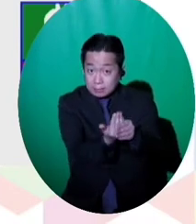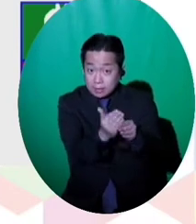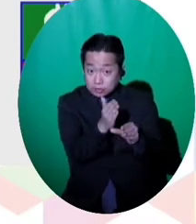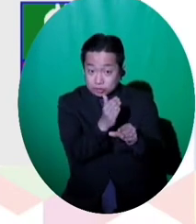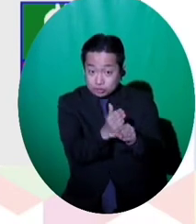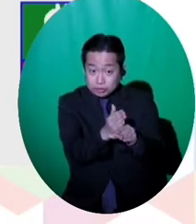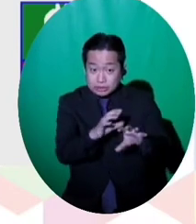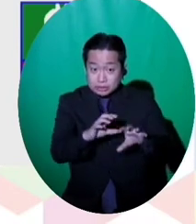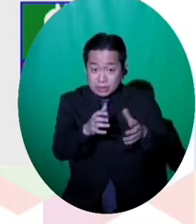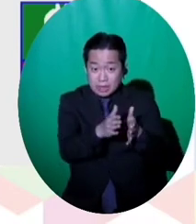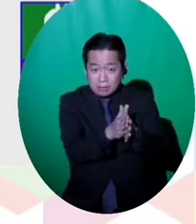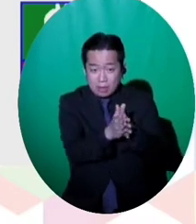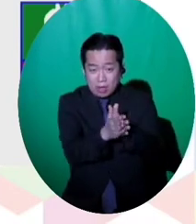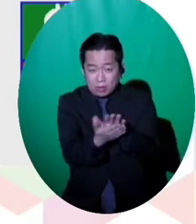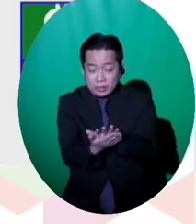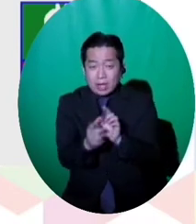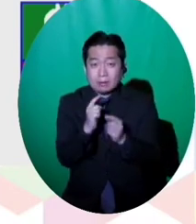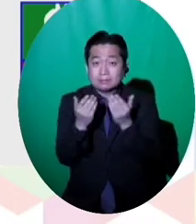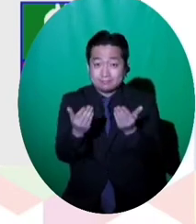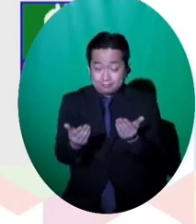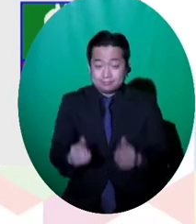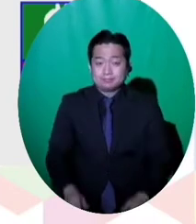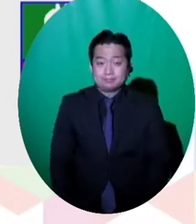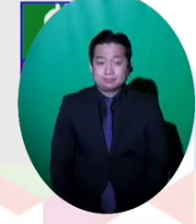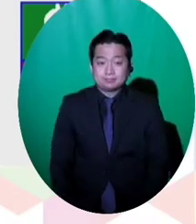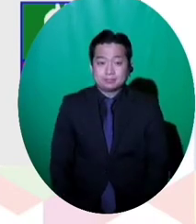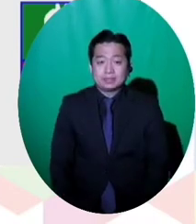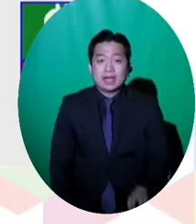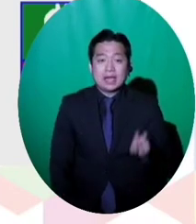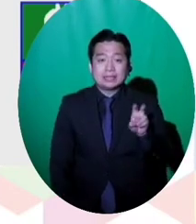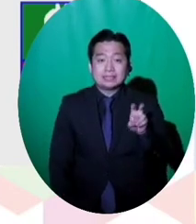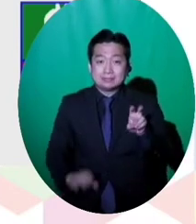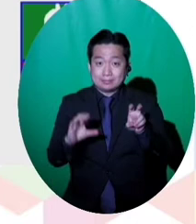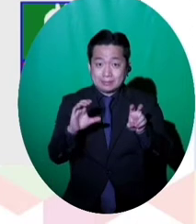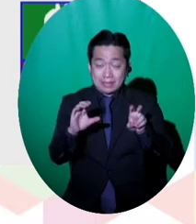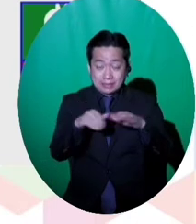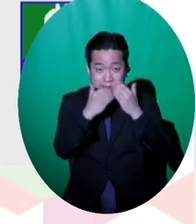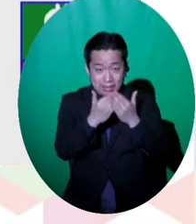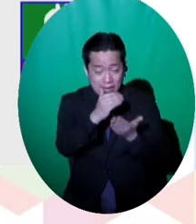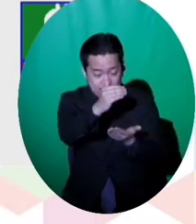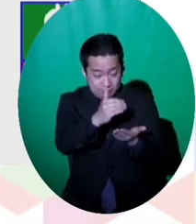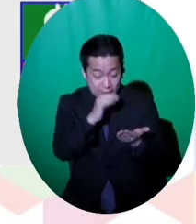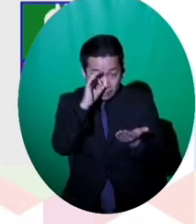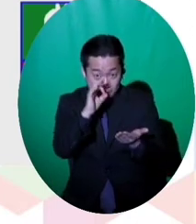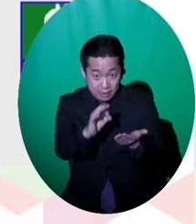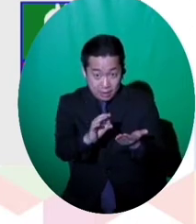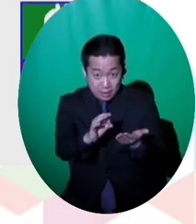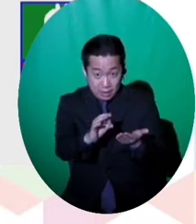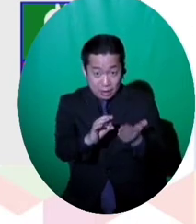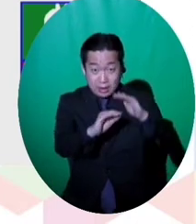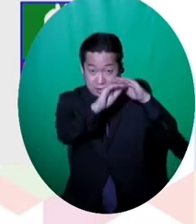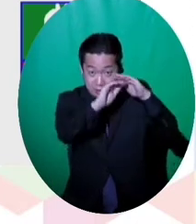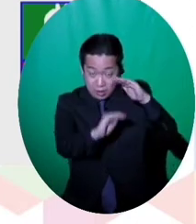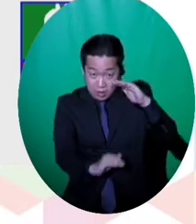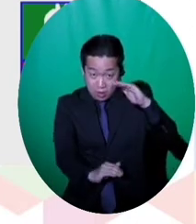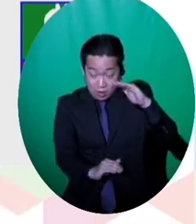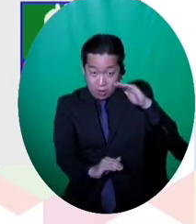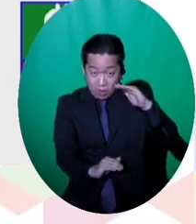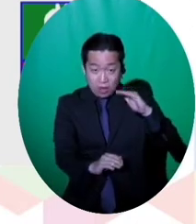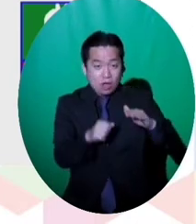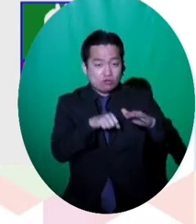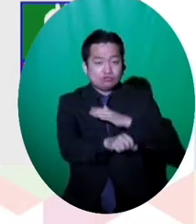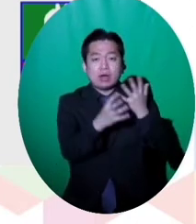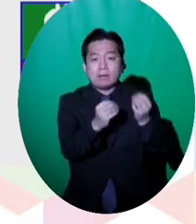rapid population growth due to high fertility combined with mortality decline. But in the 21st century